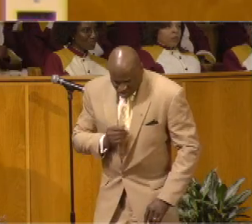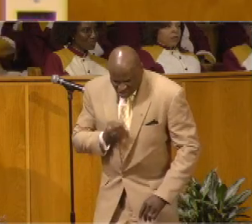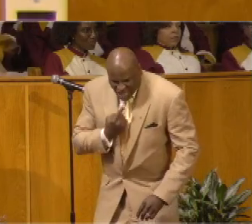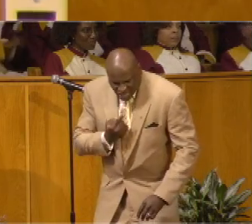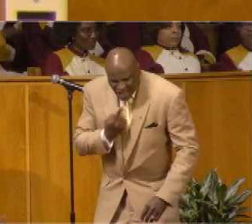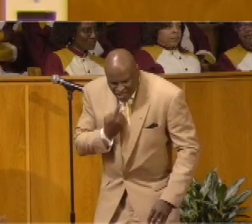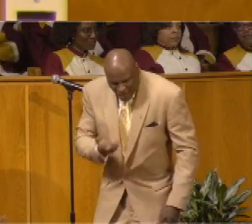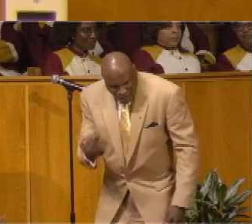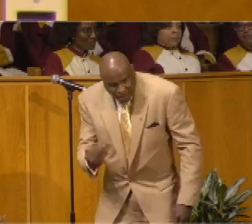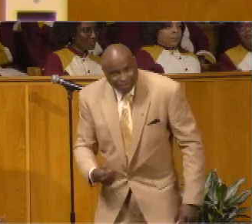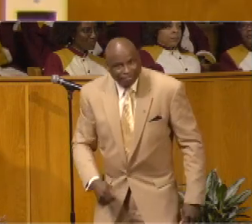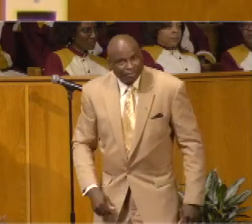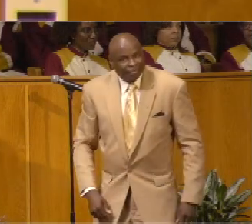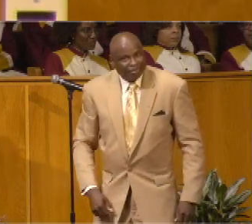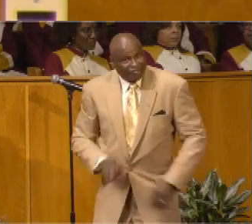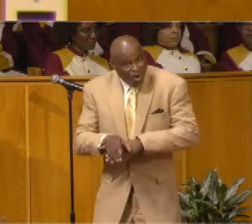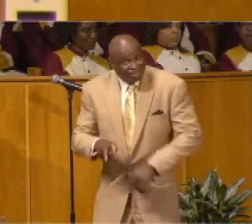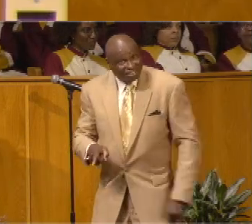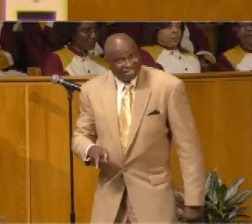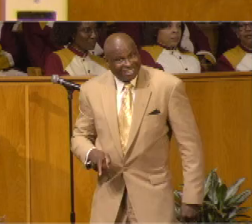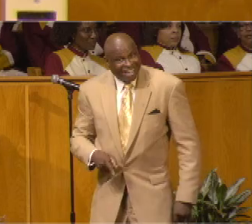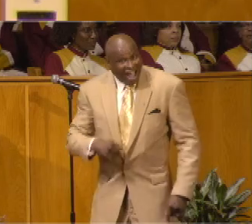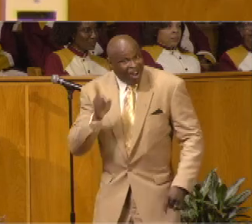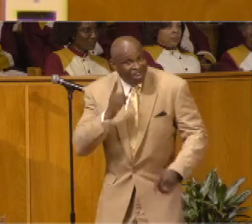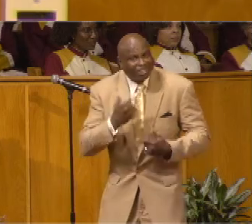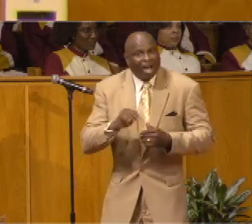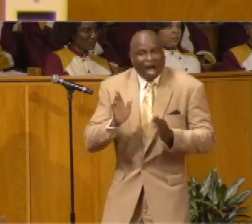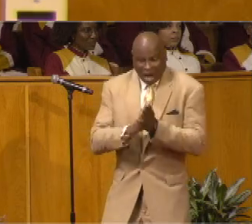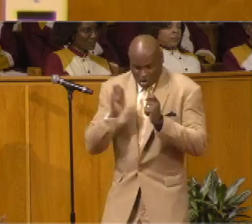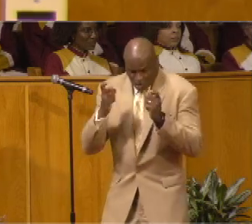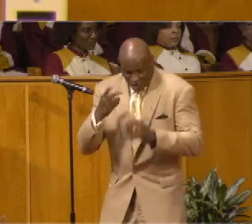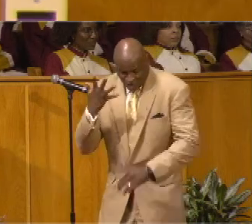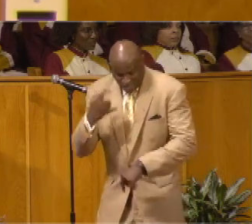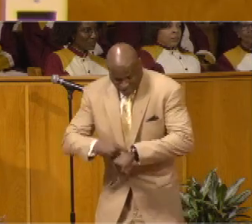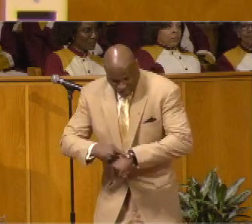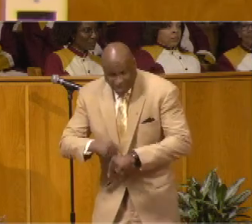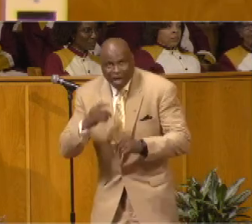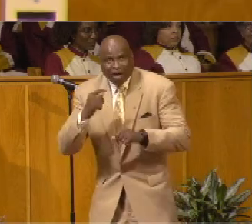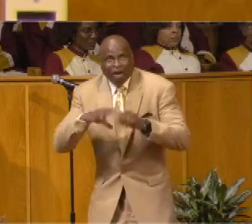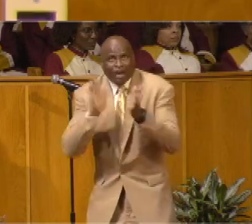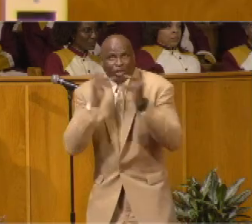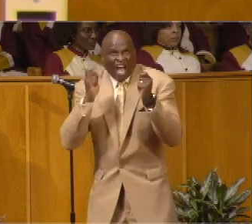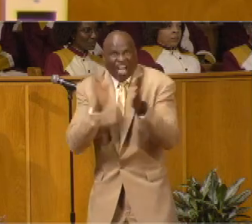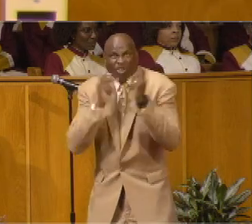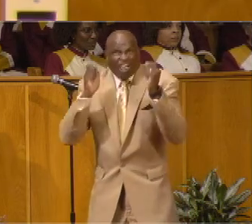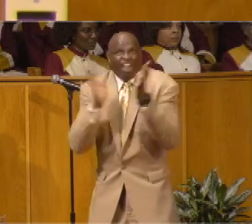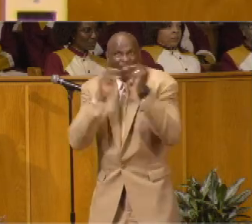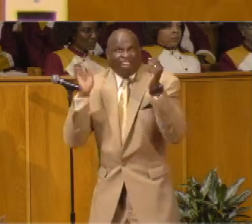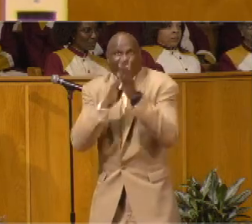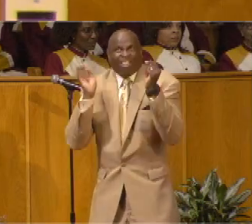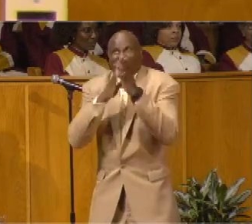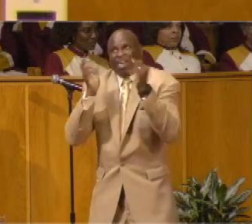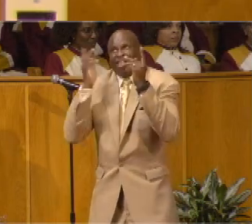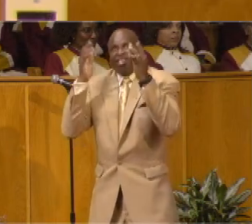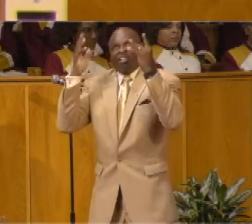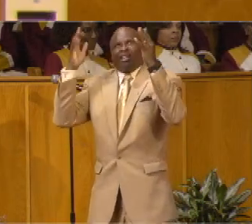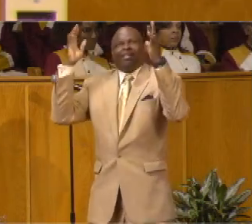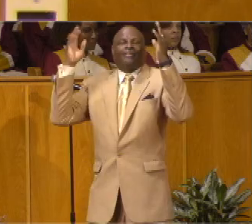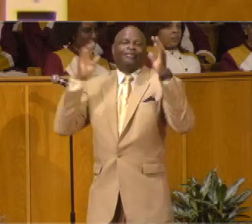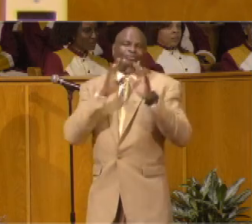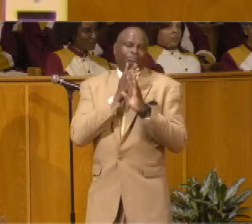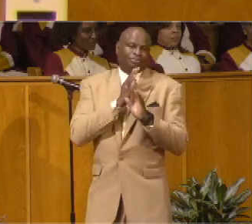tongues. I've heard it said to me, if you just say hallelujah fast a couple hundred times, you'll begin speaking in